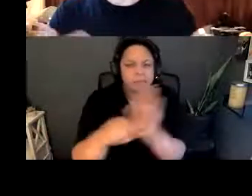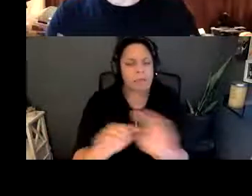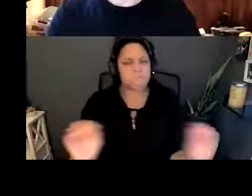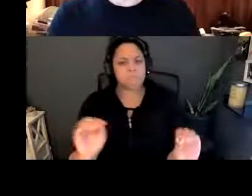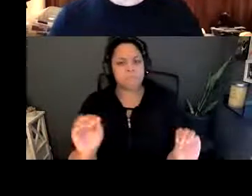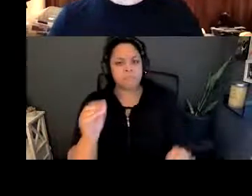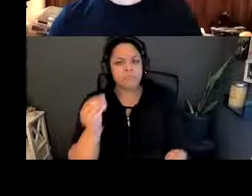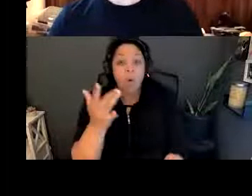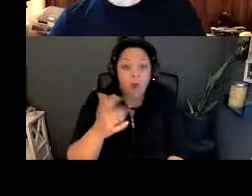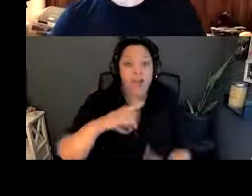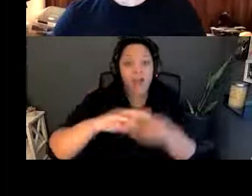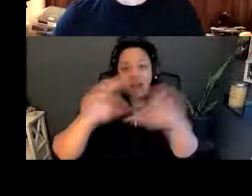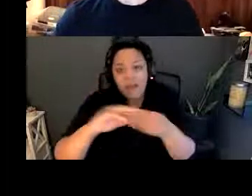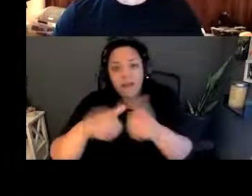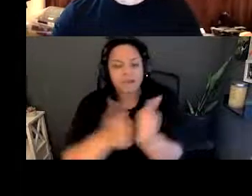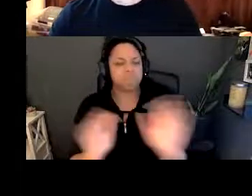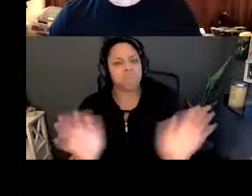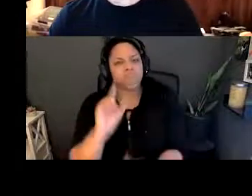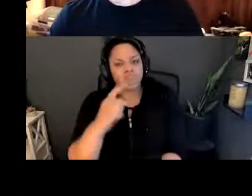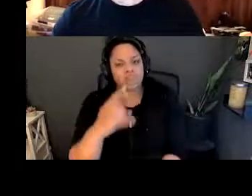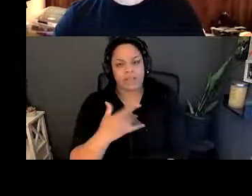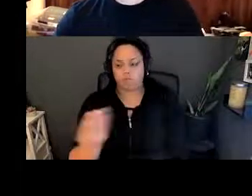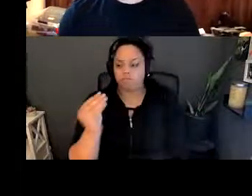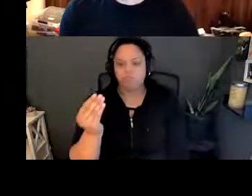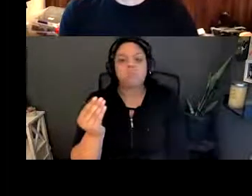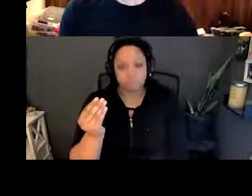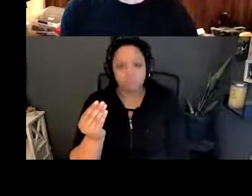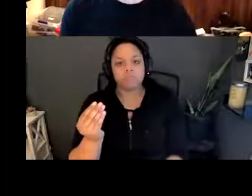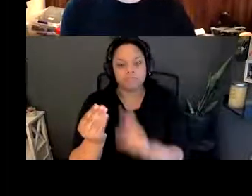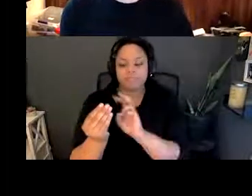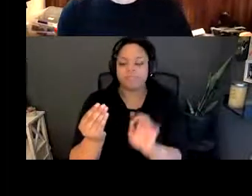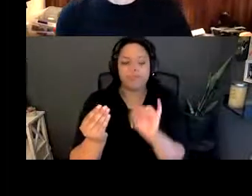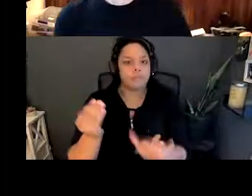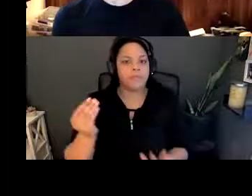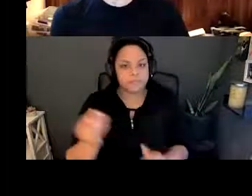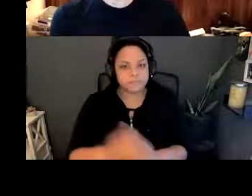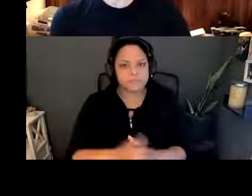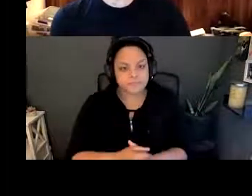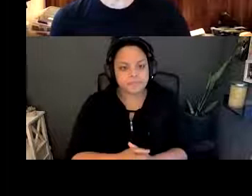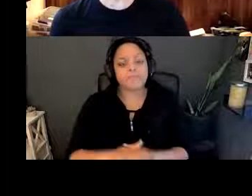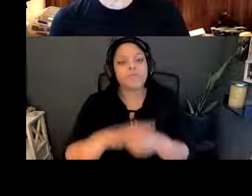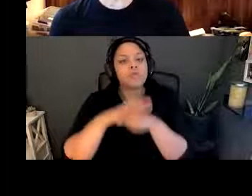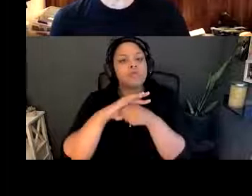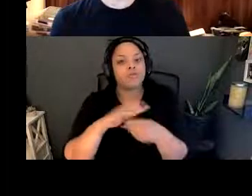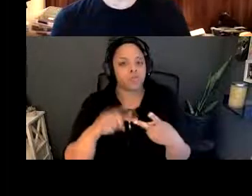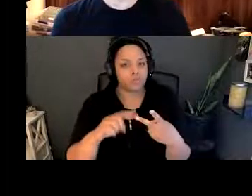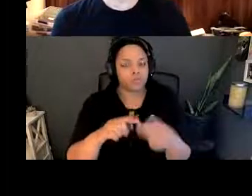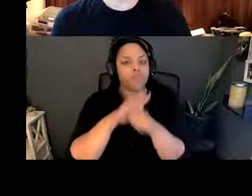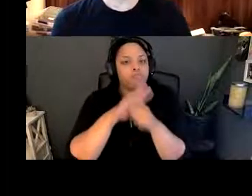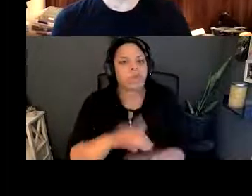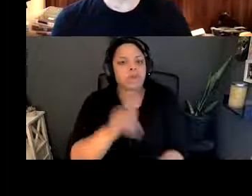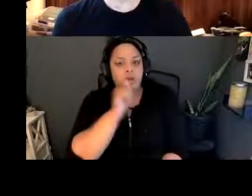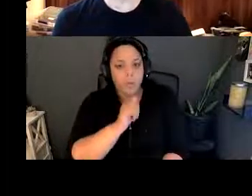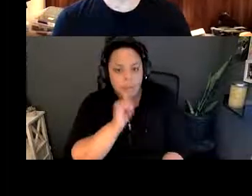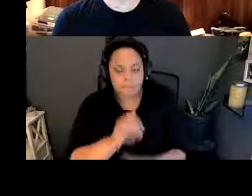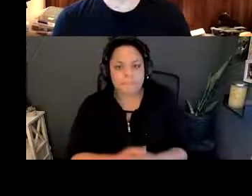it. I can just be present with it, right? So that's part of it. Stress coping, again, think about stress.